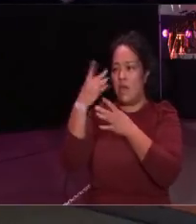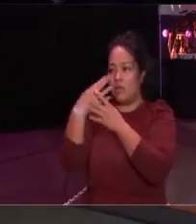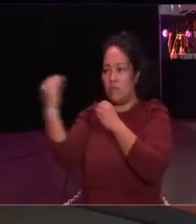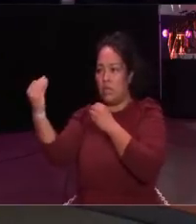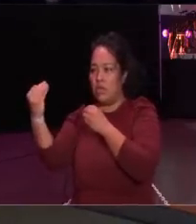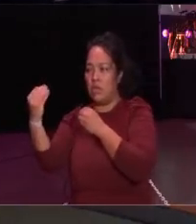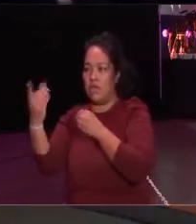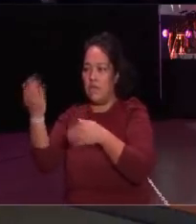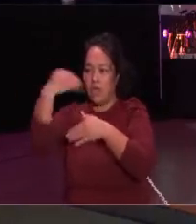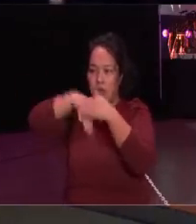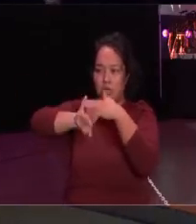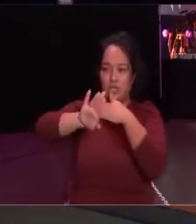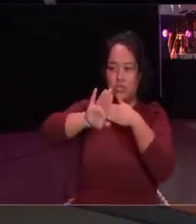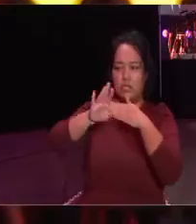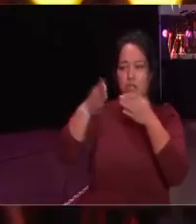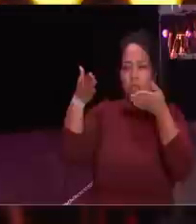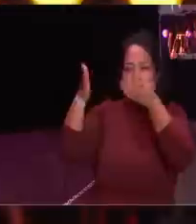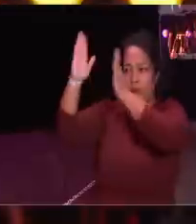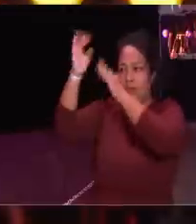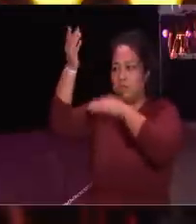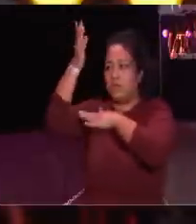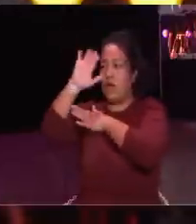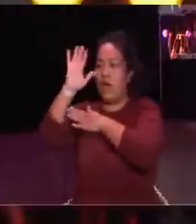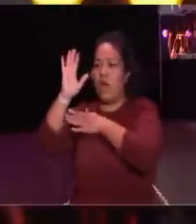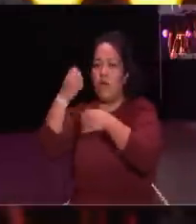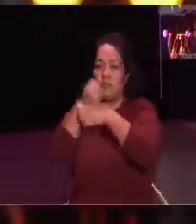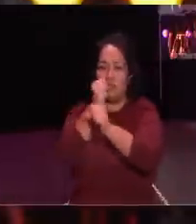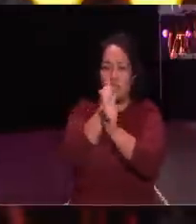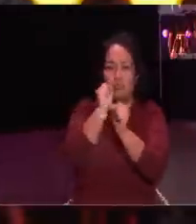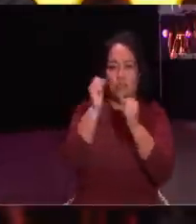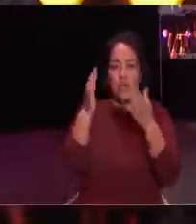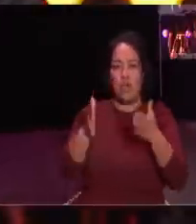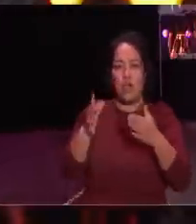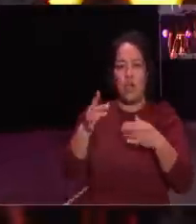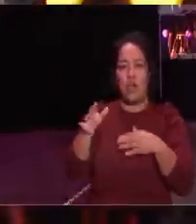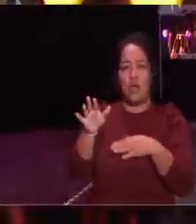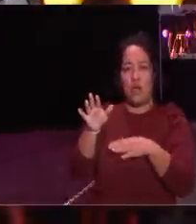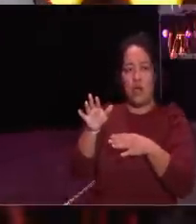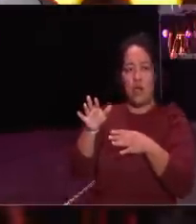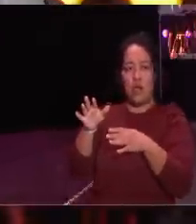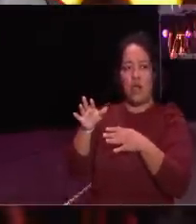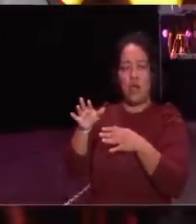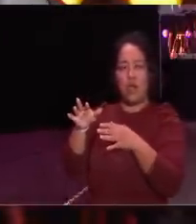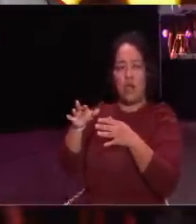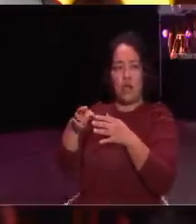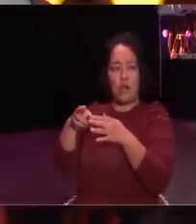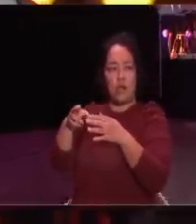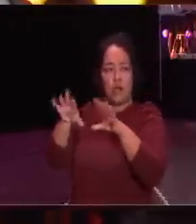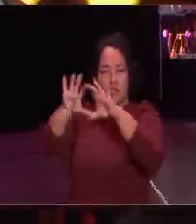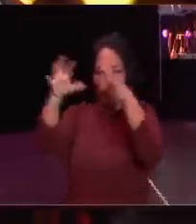del Dios creador del universo. Of God, the creator of the universe.